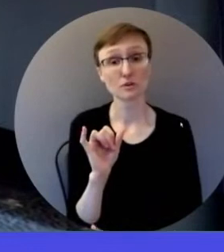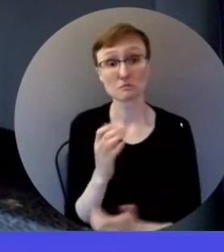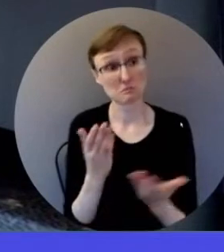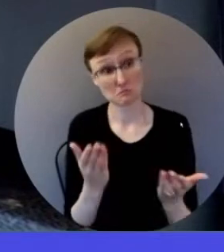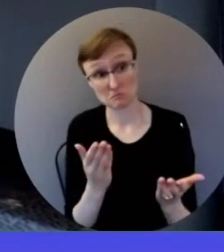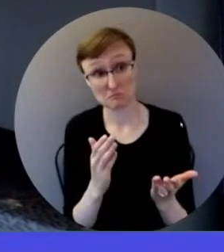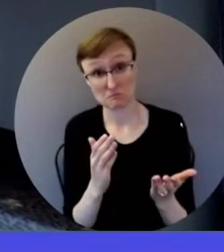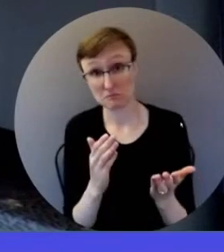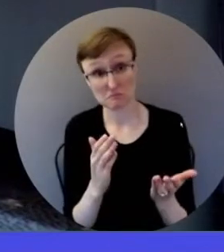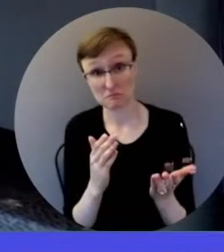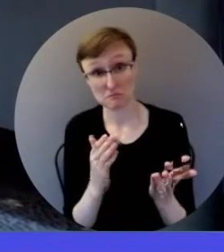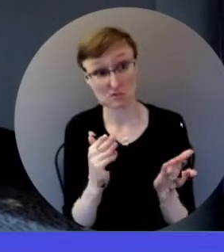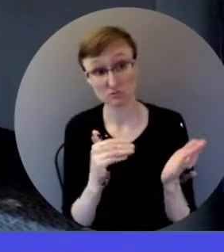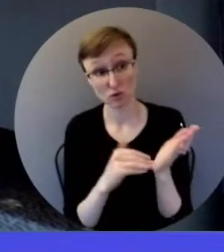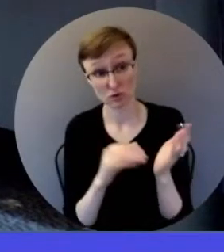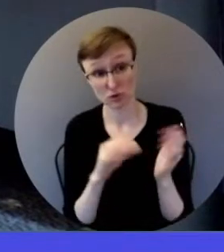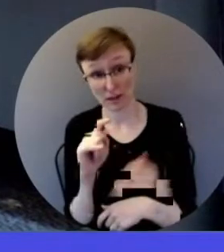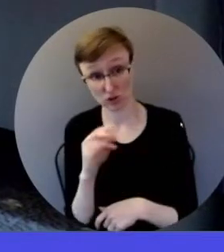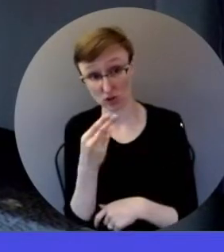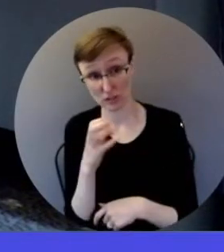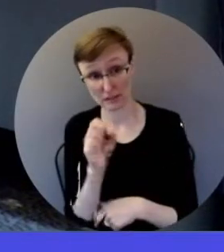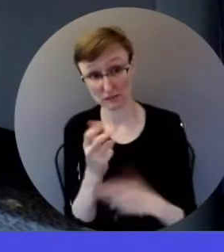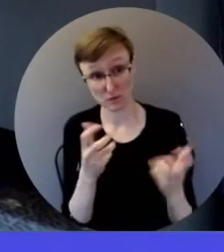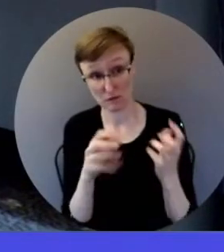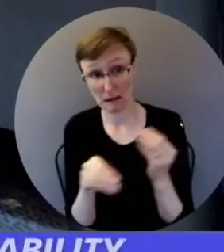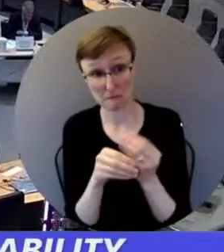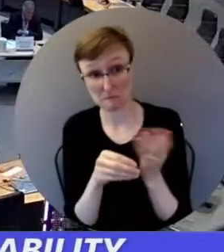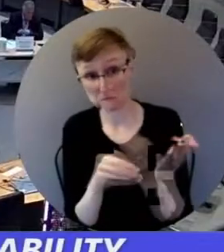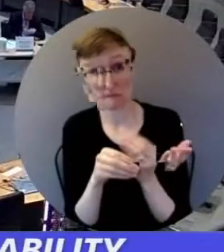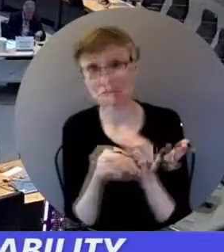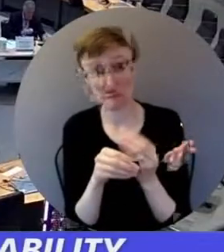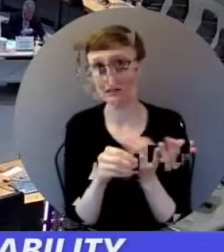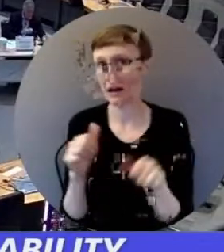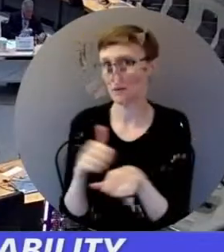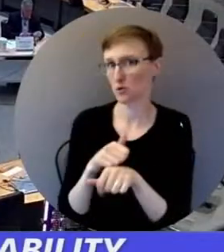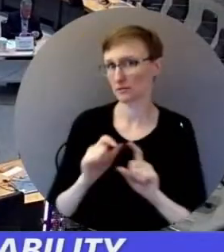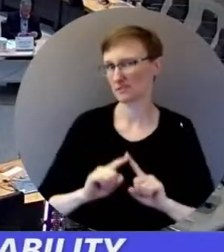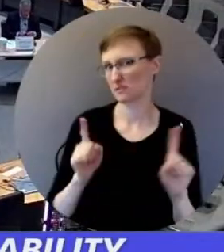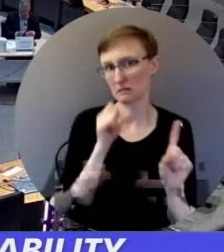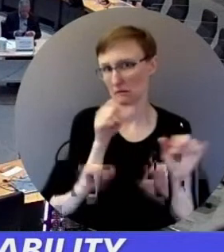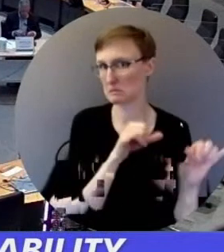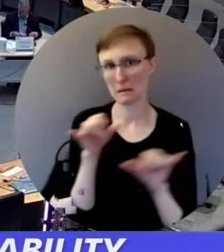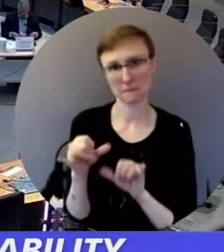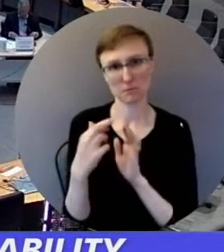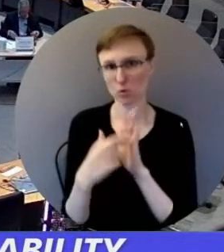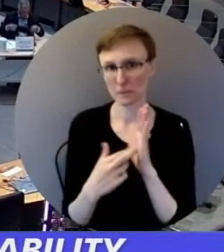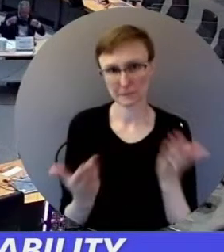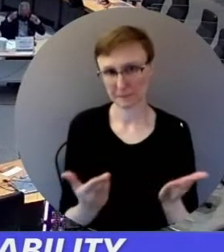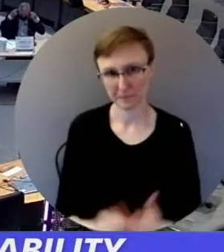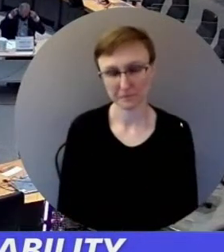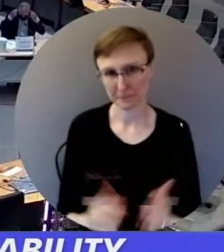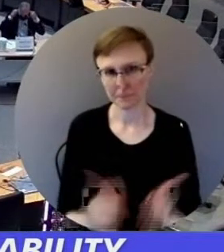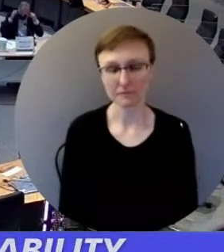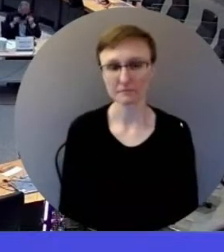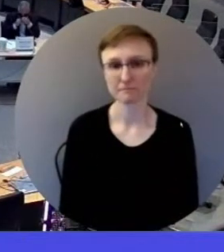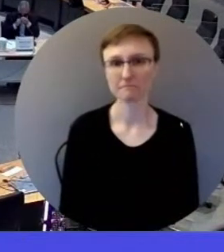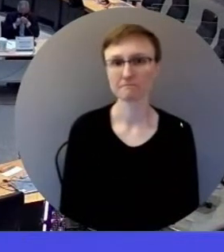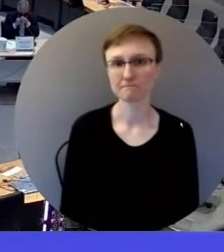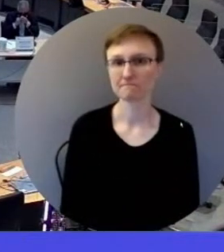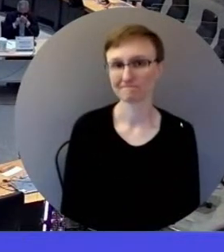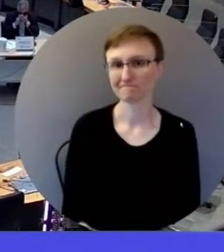I think that gives you an understanding that we are very different than Alberta. Yeah, I think I would add that as our teams are looking at